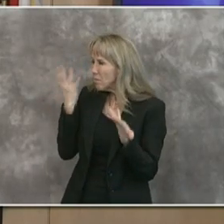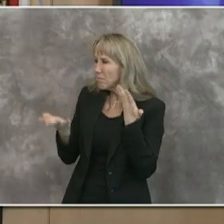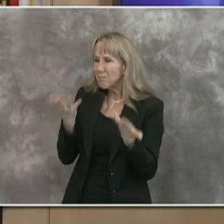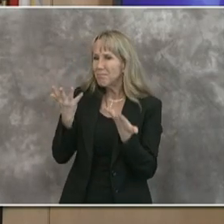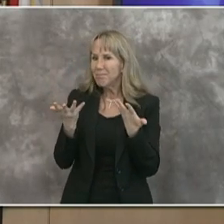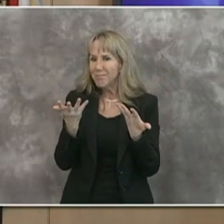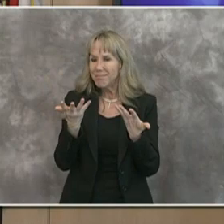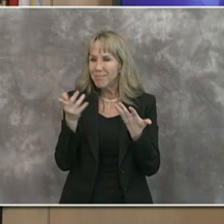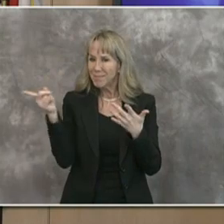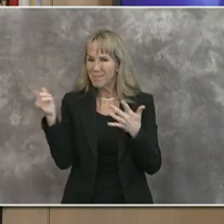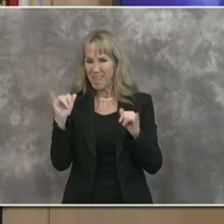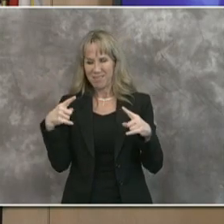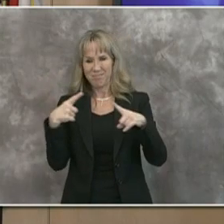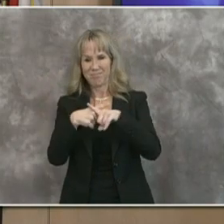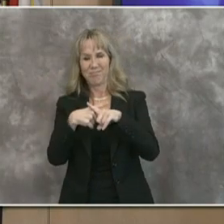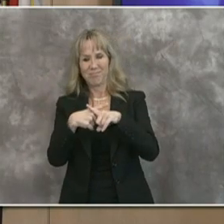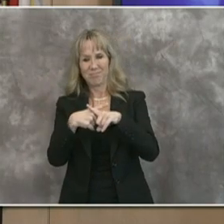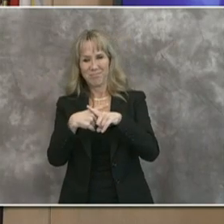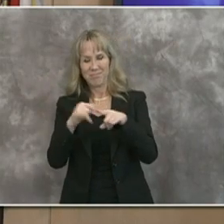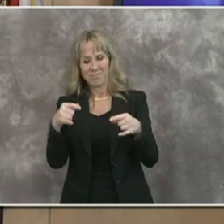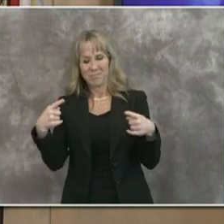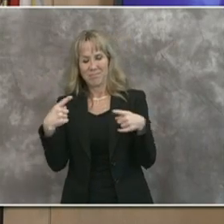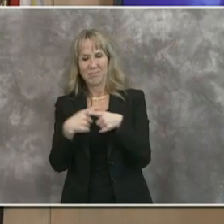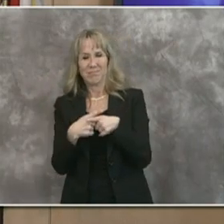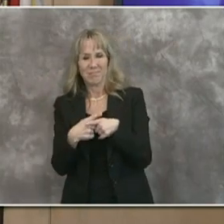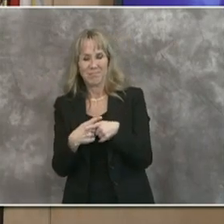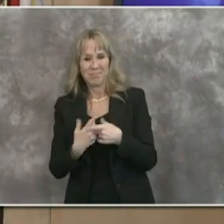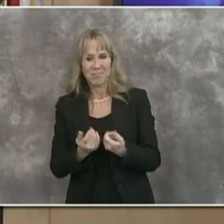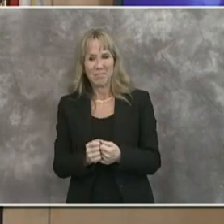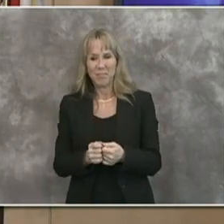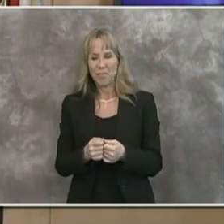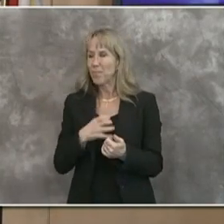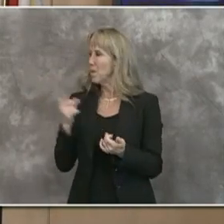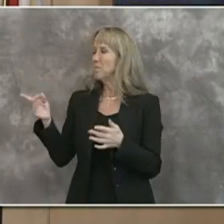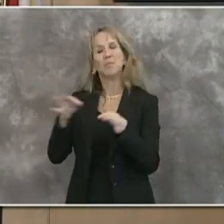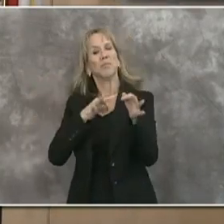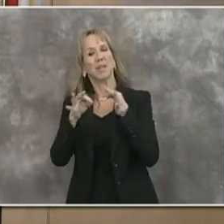talk about that discrepancy. Okay. Dr. Wooten's going to respond.